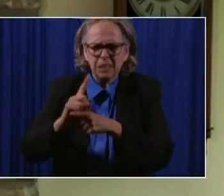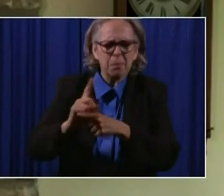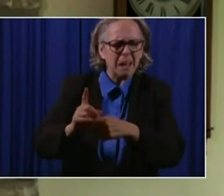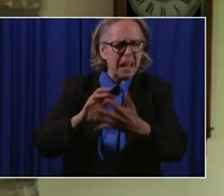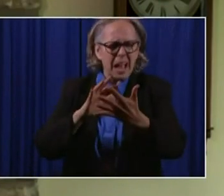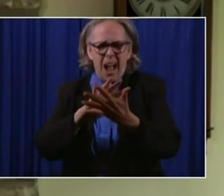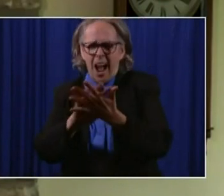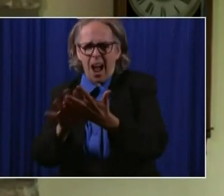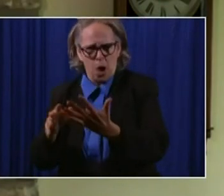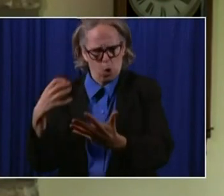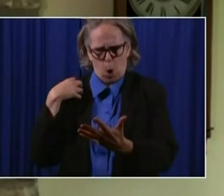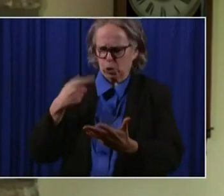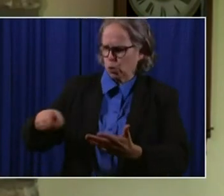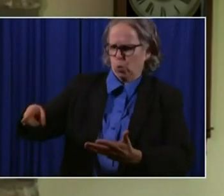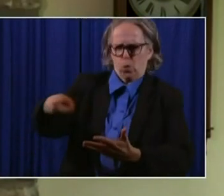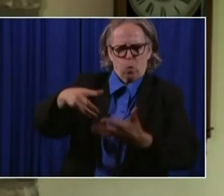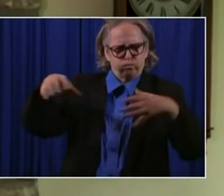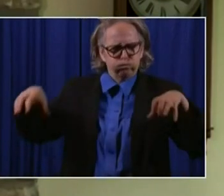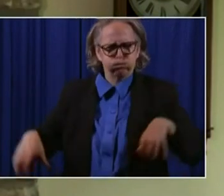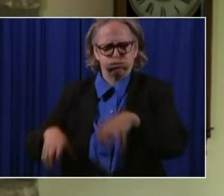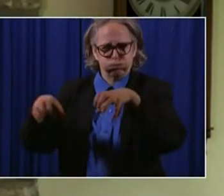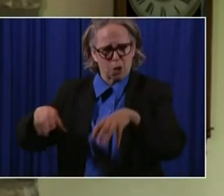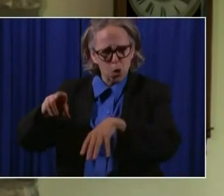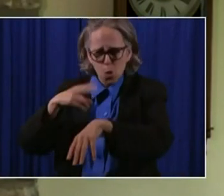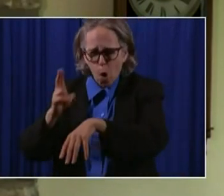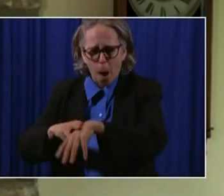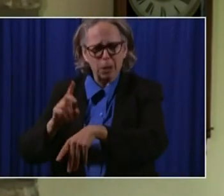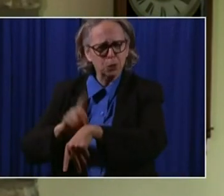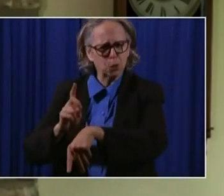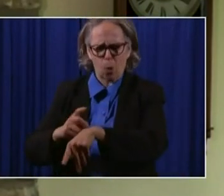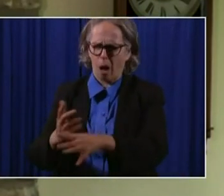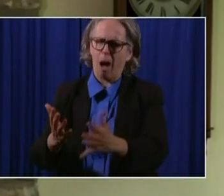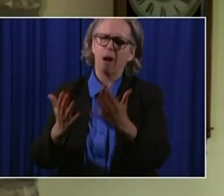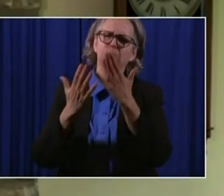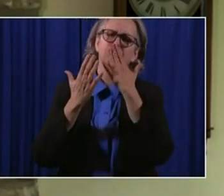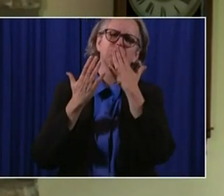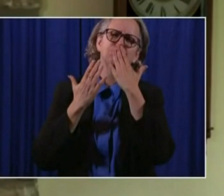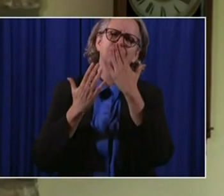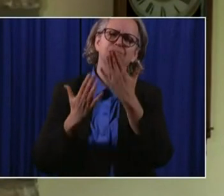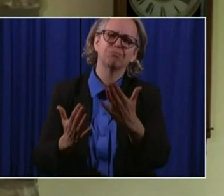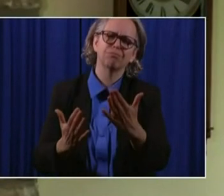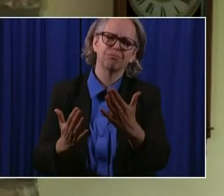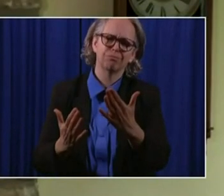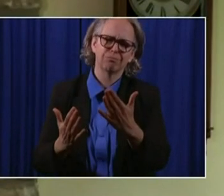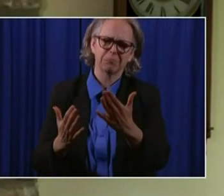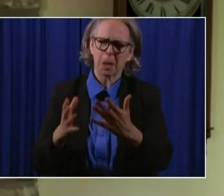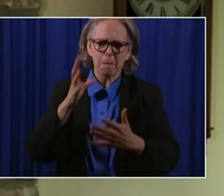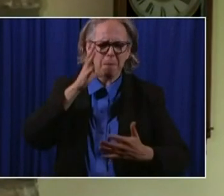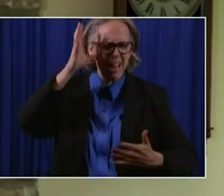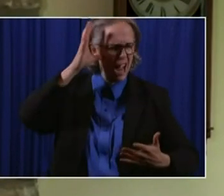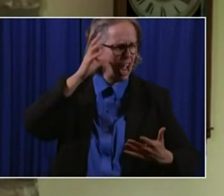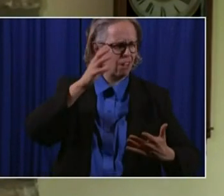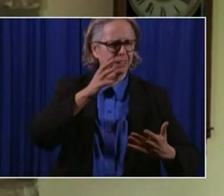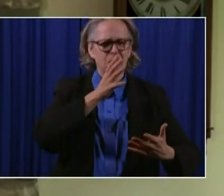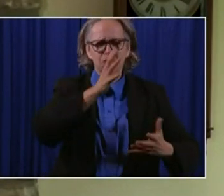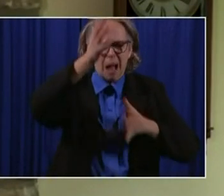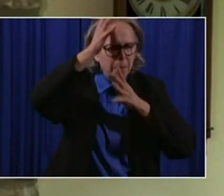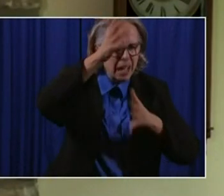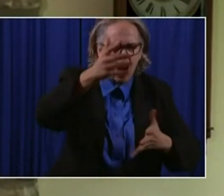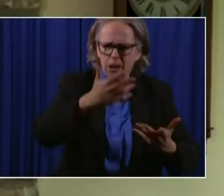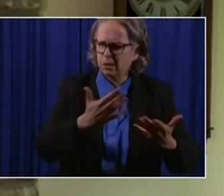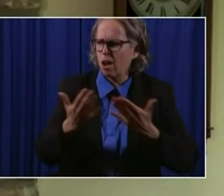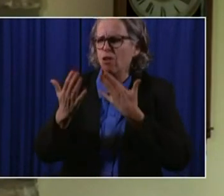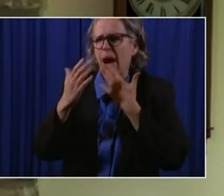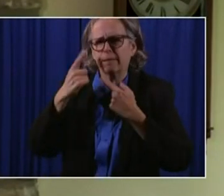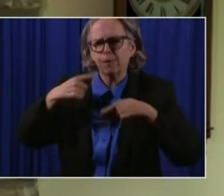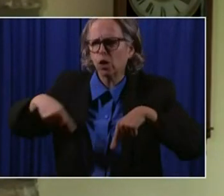For all of that, we're very, very grateful. Parents, grandparents, everybody else connected with that child, we're very grateful for what you do.